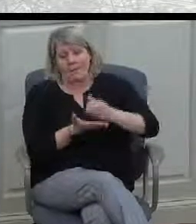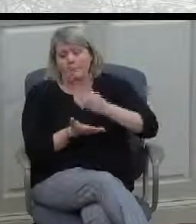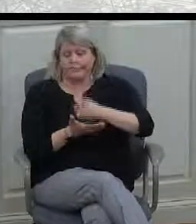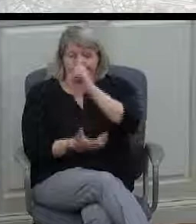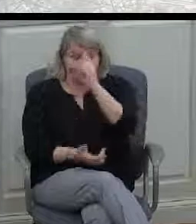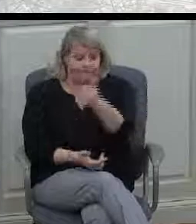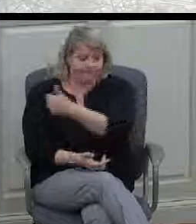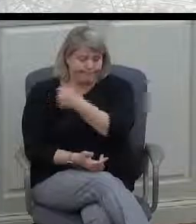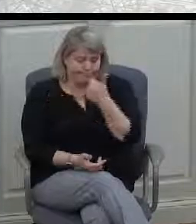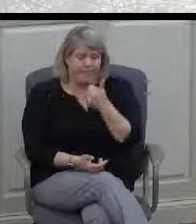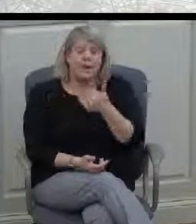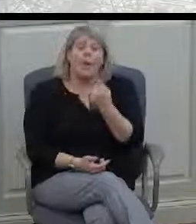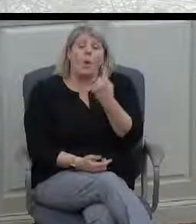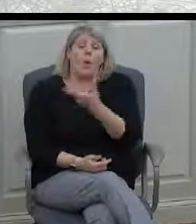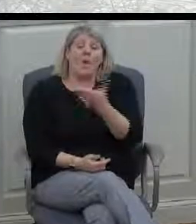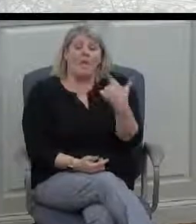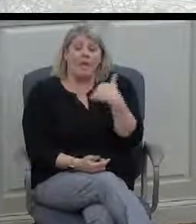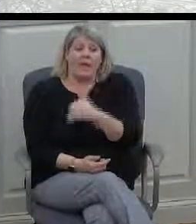that. One of the things, Earl, that I did talk about,